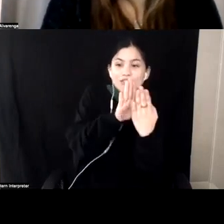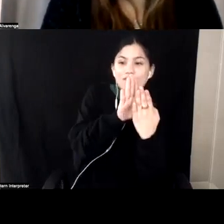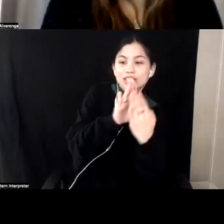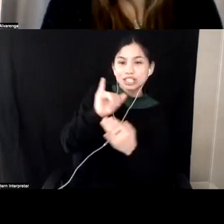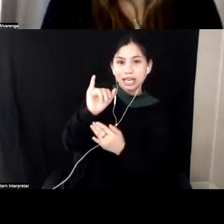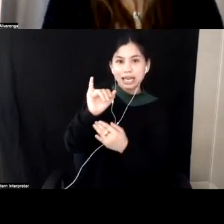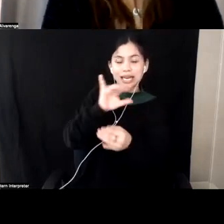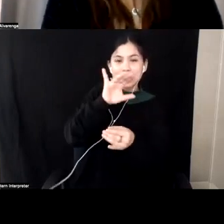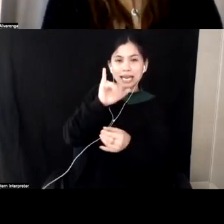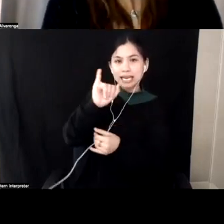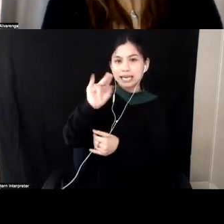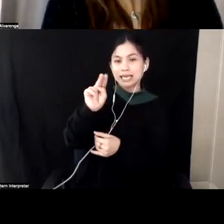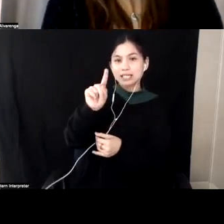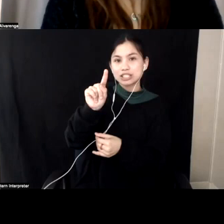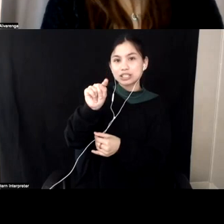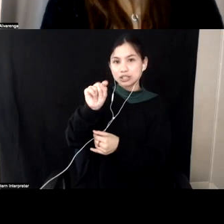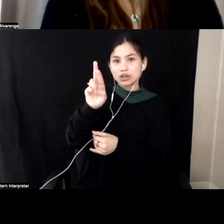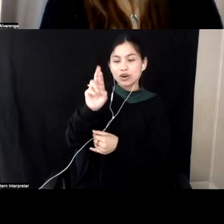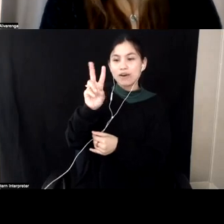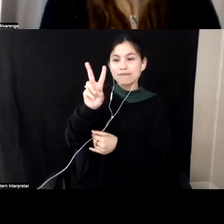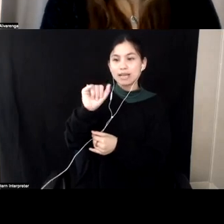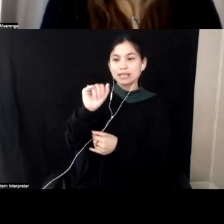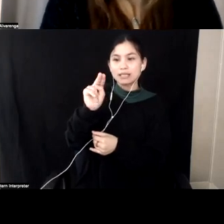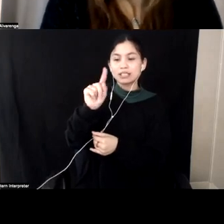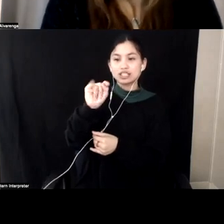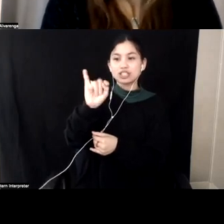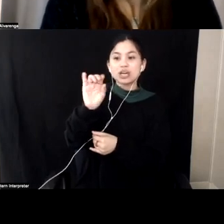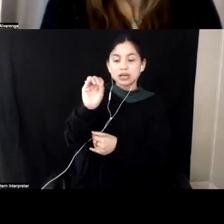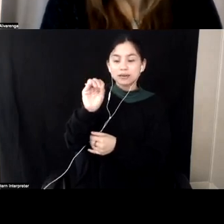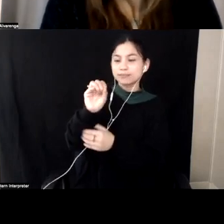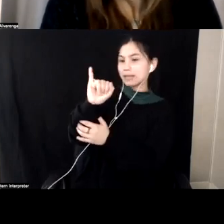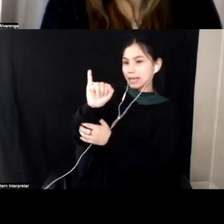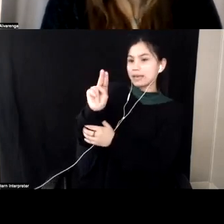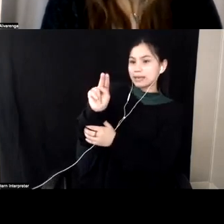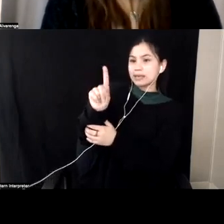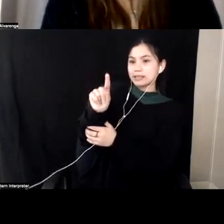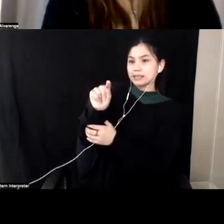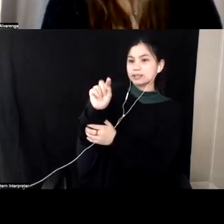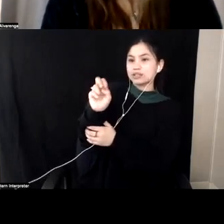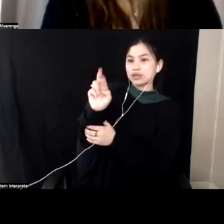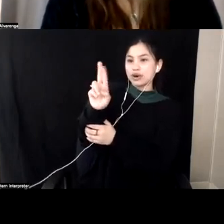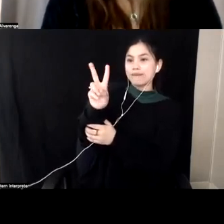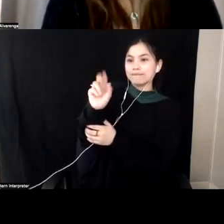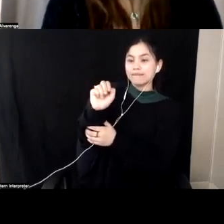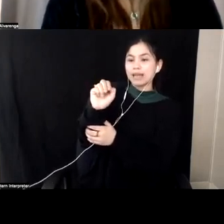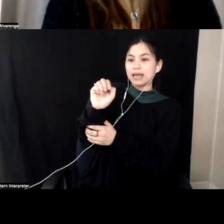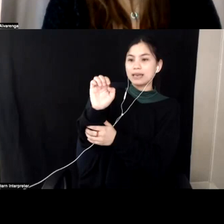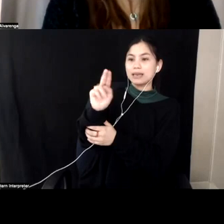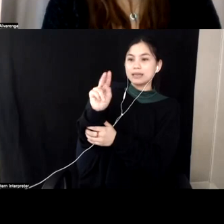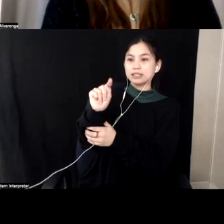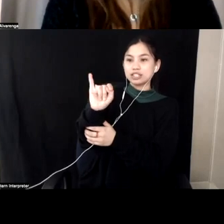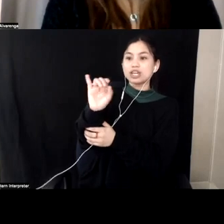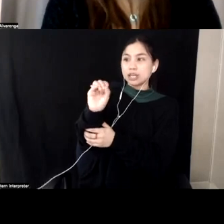professionals works with students and parents together. So this is led by both